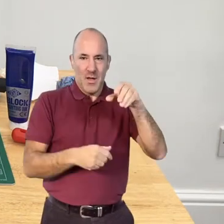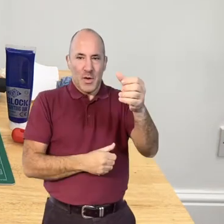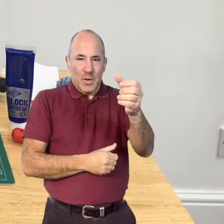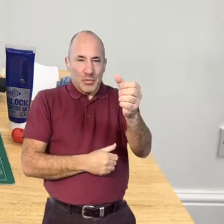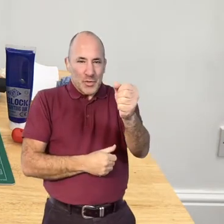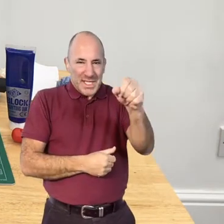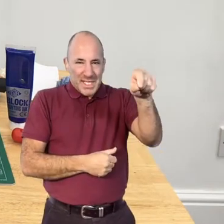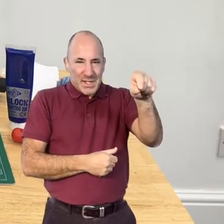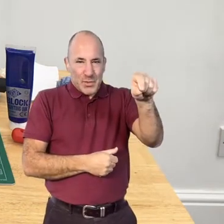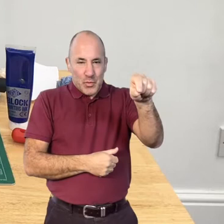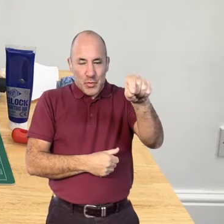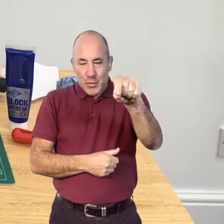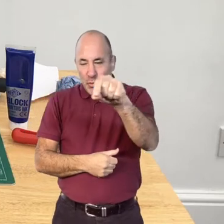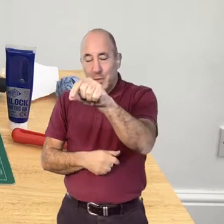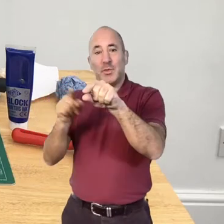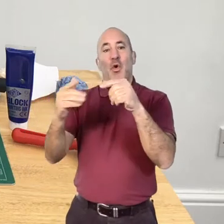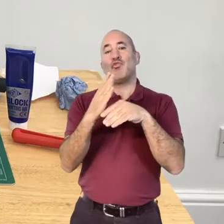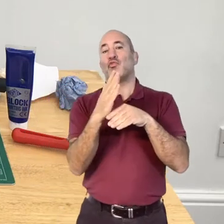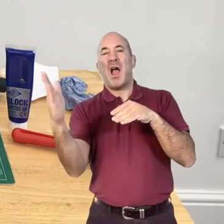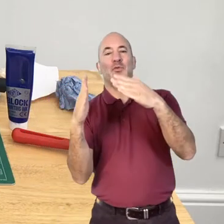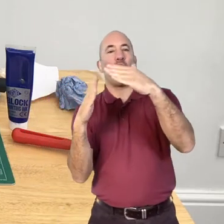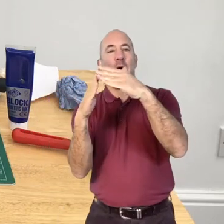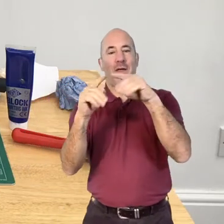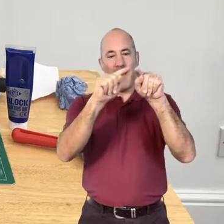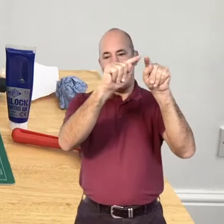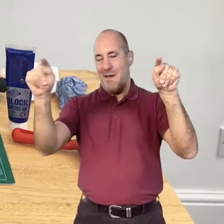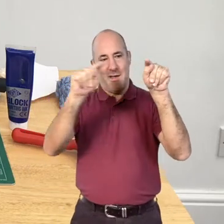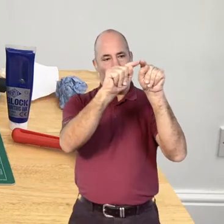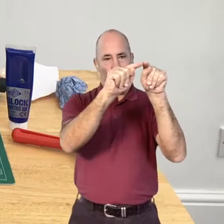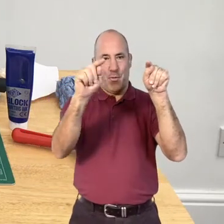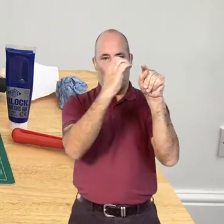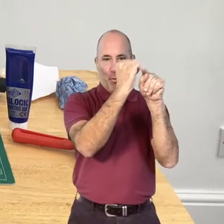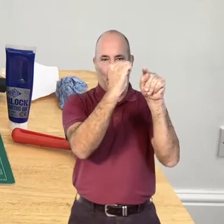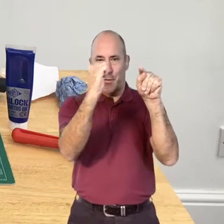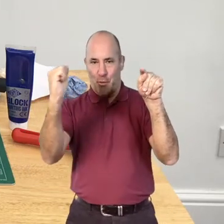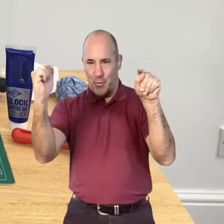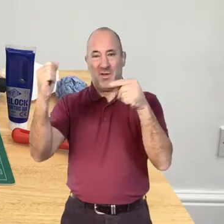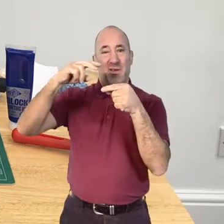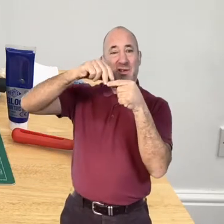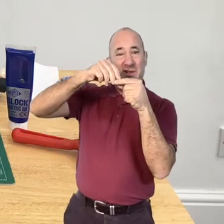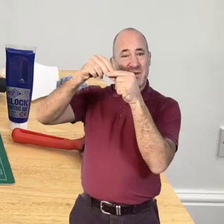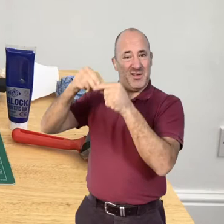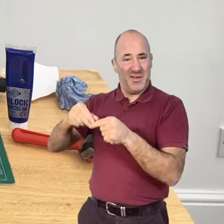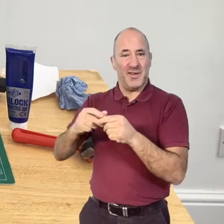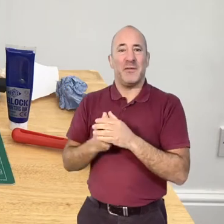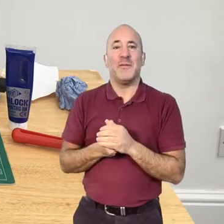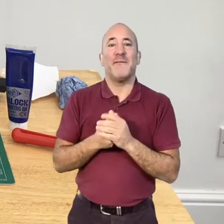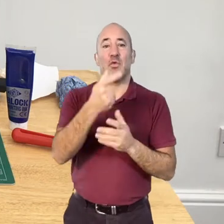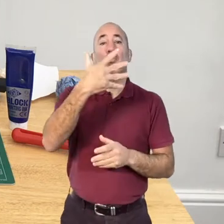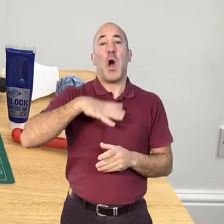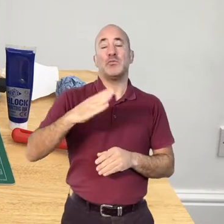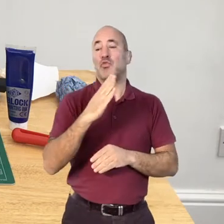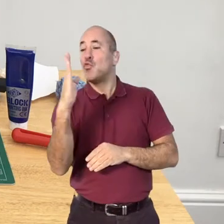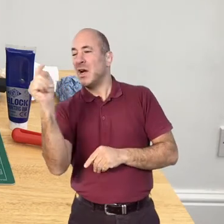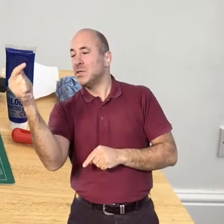corner and squeeze gently until you reach the right-hand corner. And then put the lid back on. If